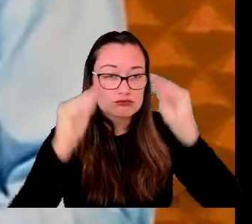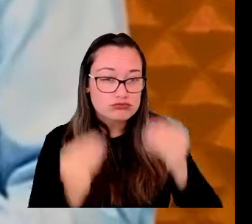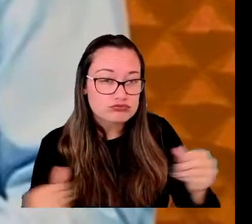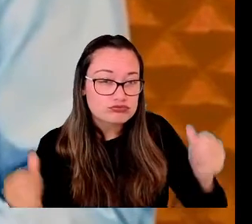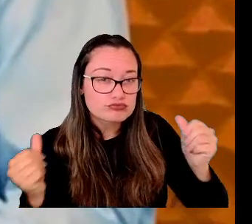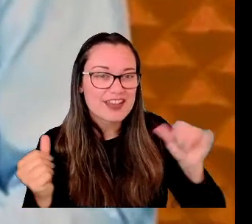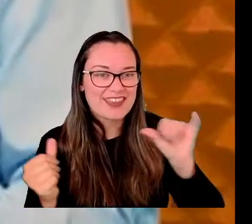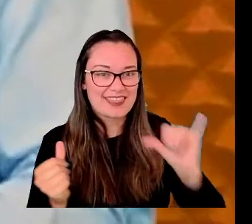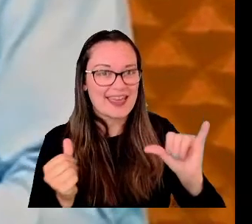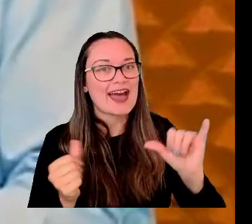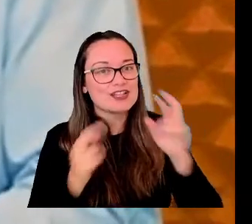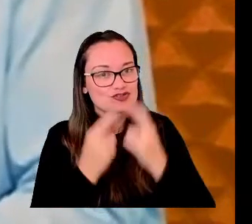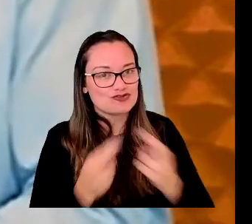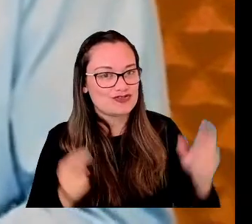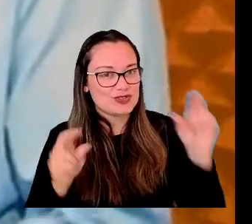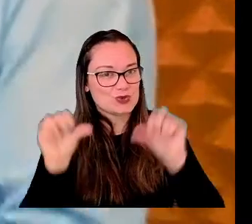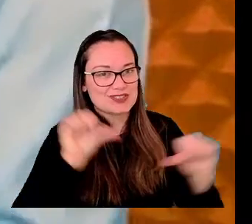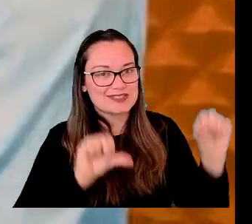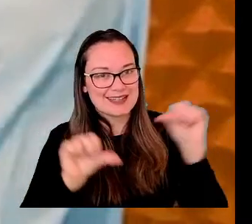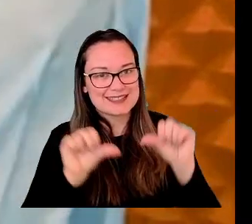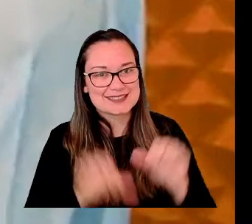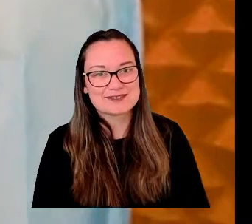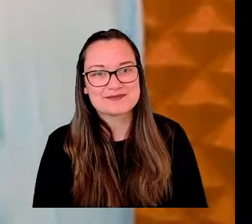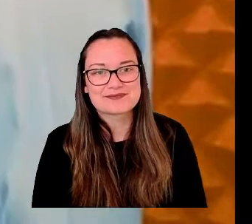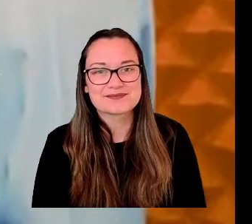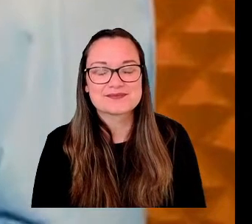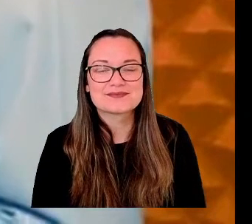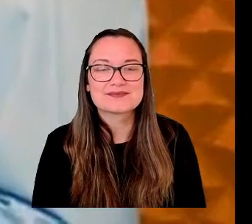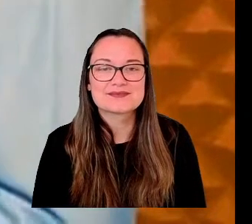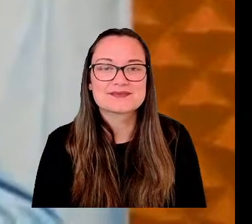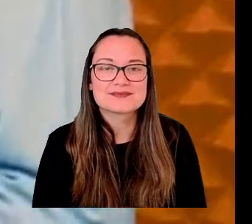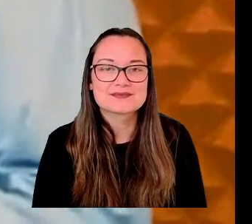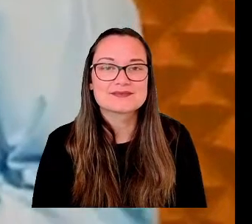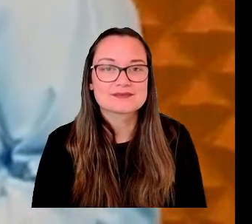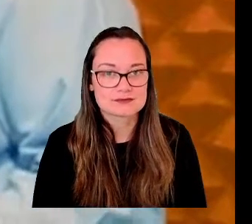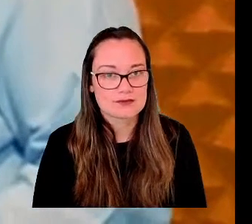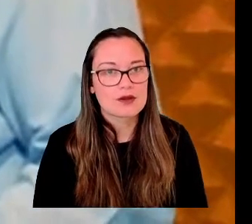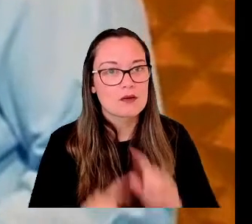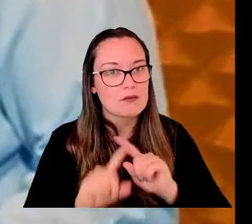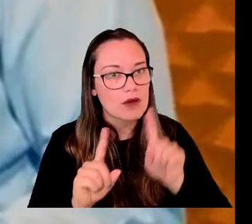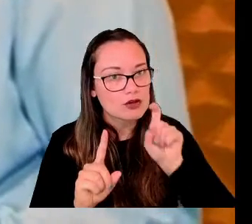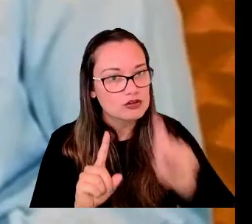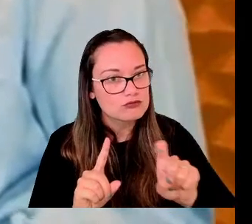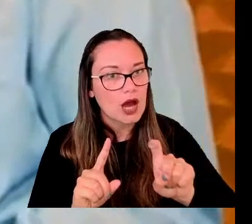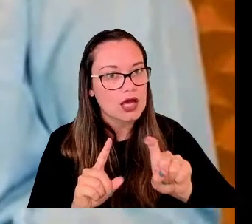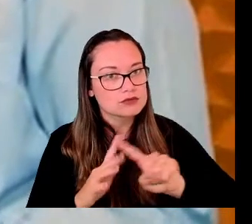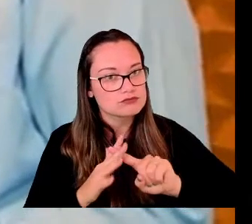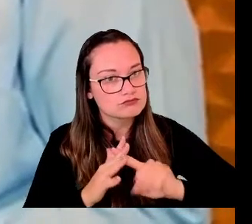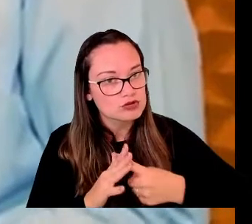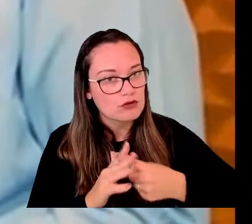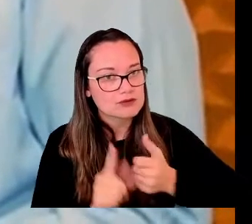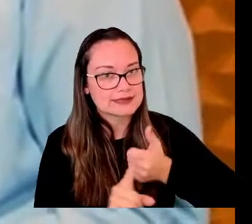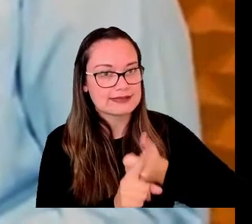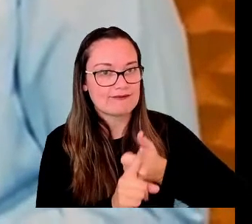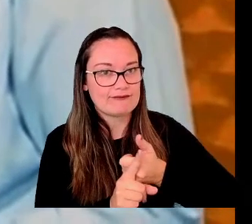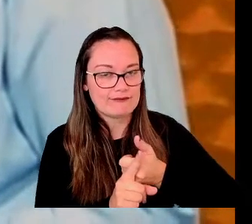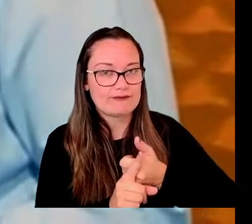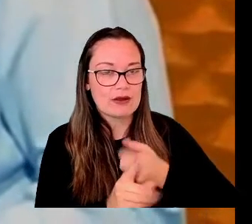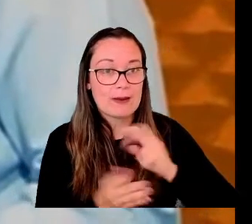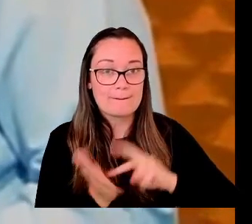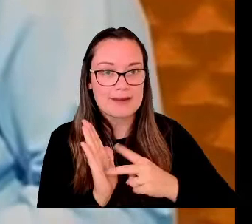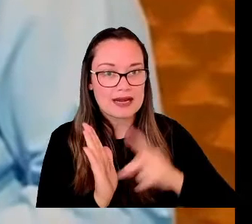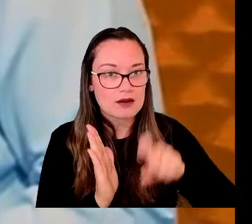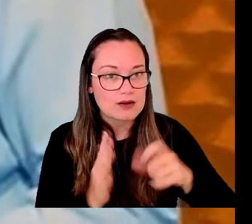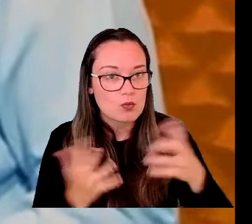talking resource science. That's what we're talking about. You've got to be self-starting in this. And what I mean by that is you have to have